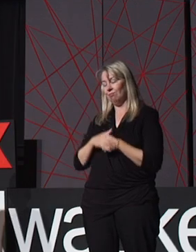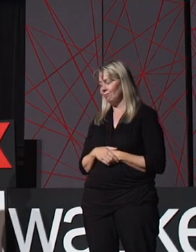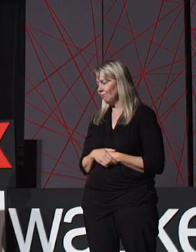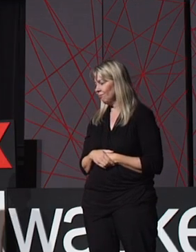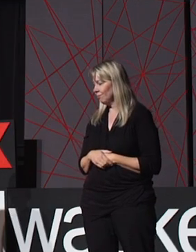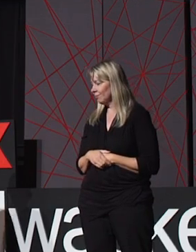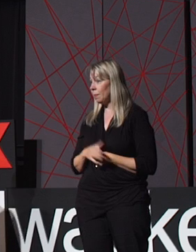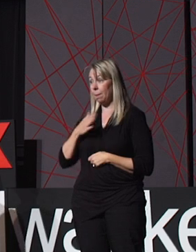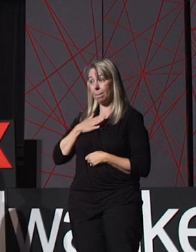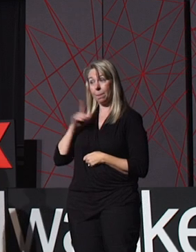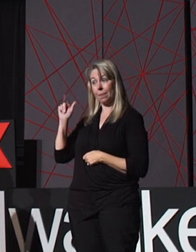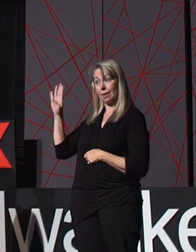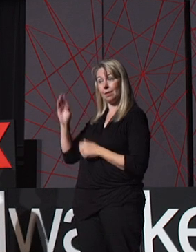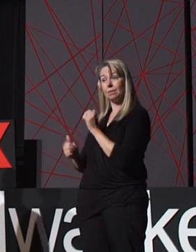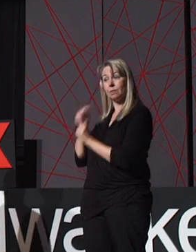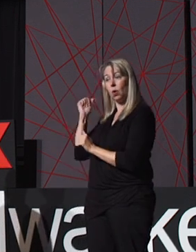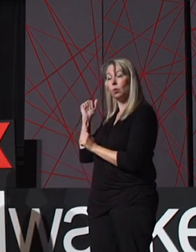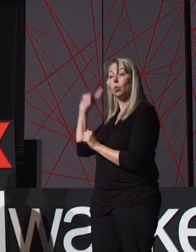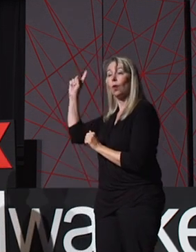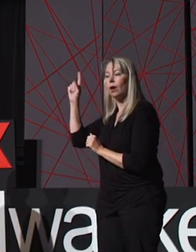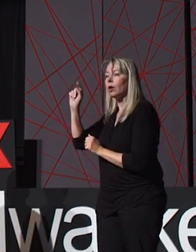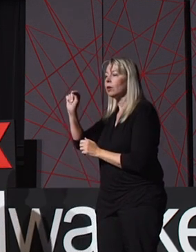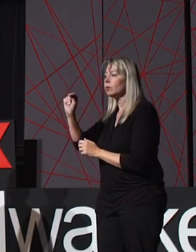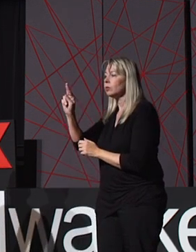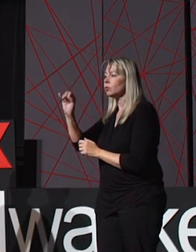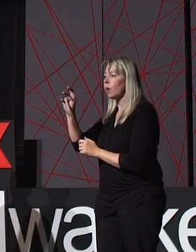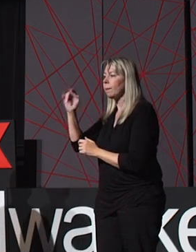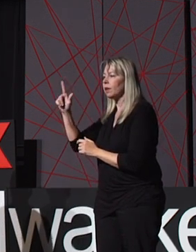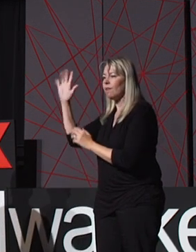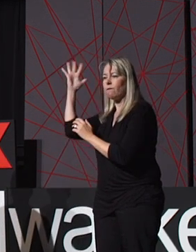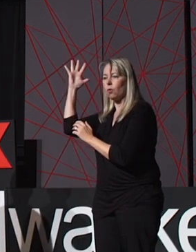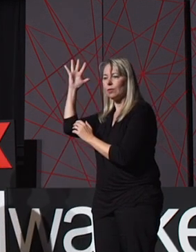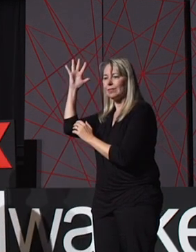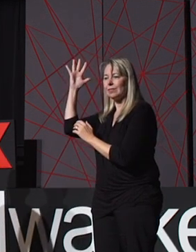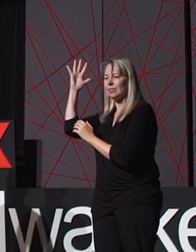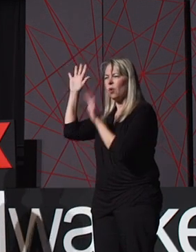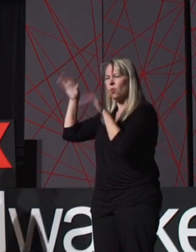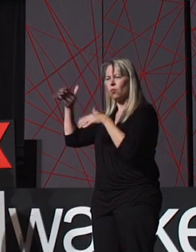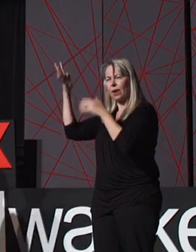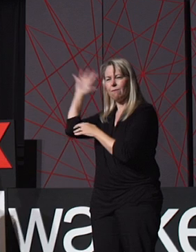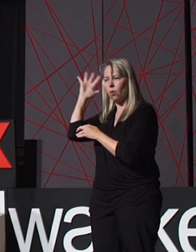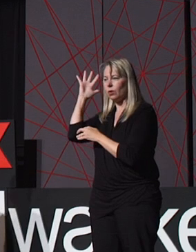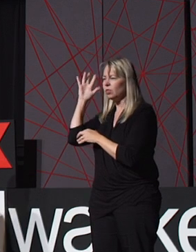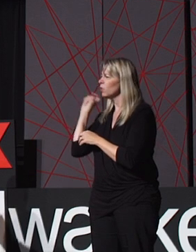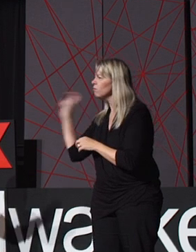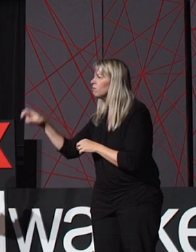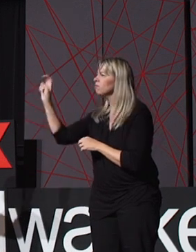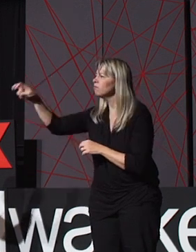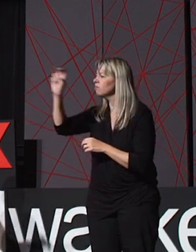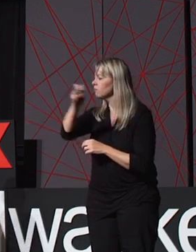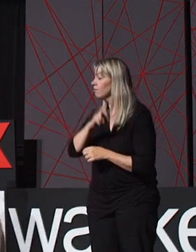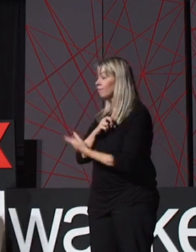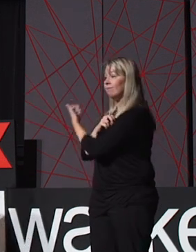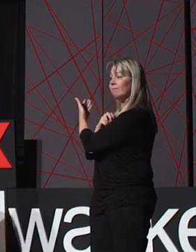In my lab, nearly all of our research is done in tropical forests, and this work has taken us to places around the world, like this